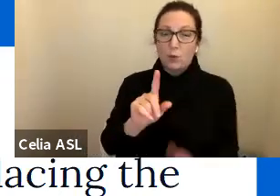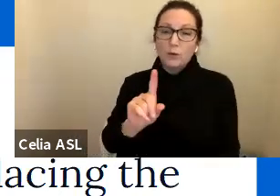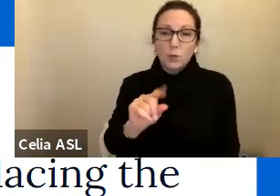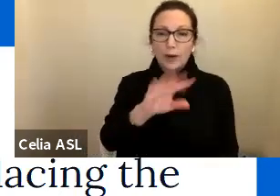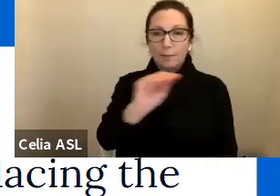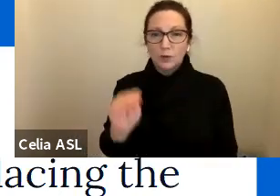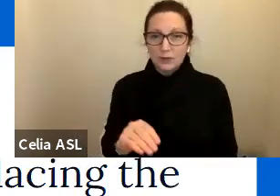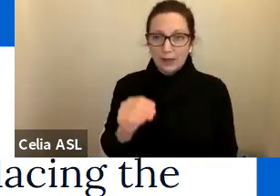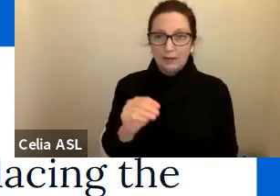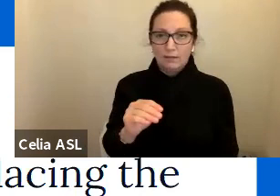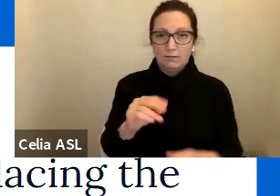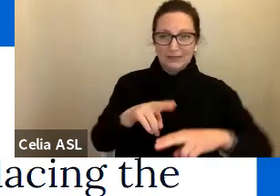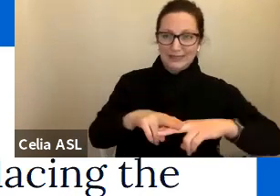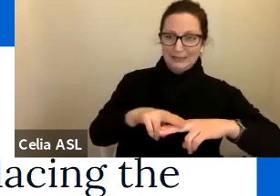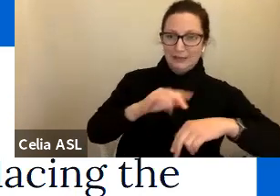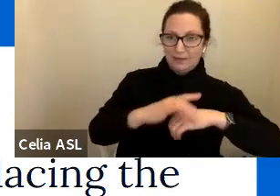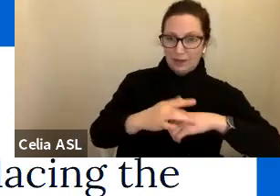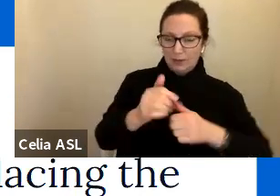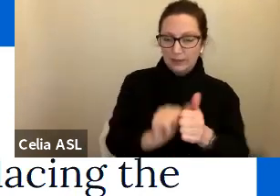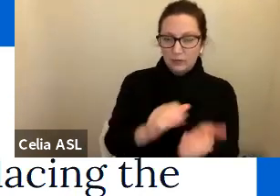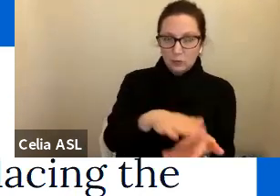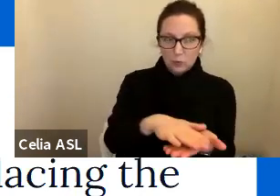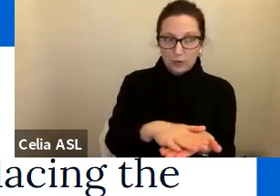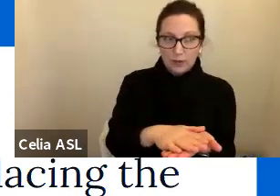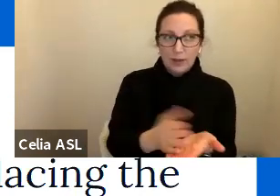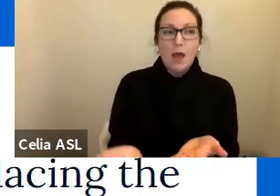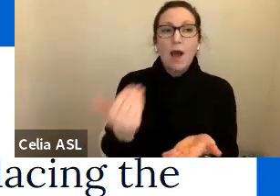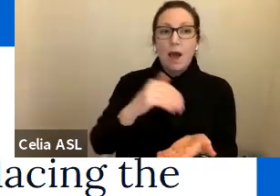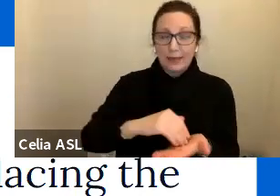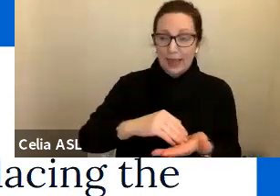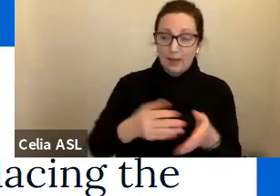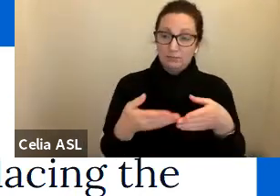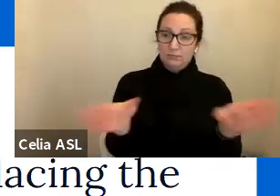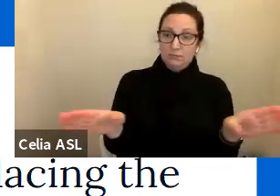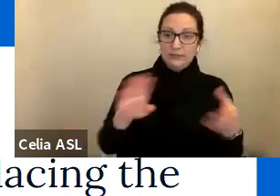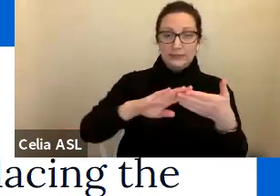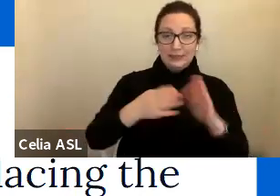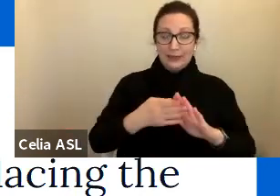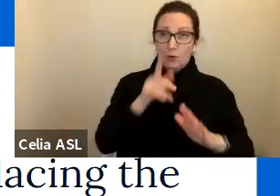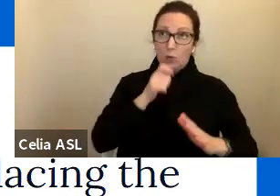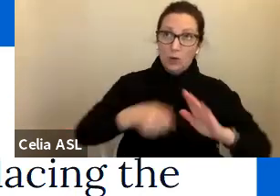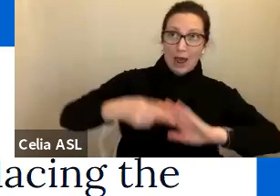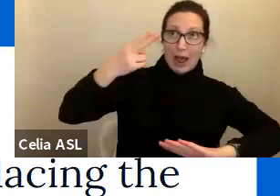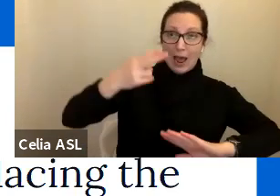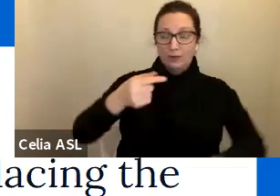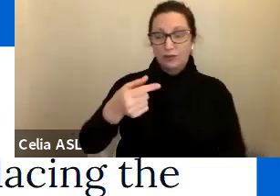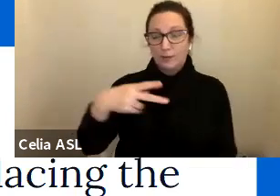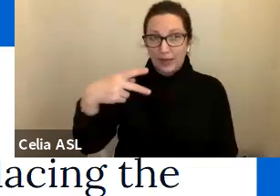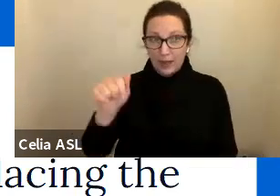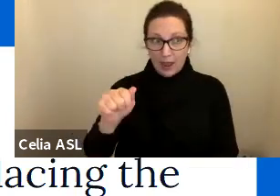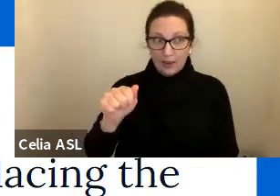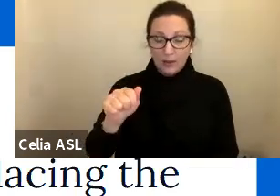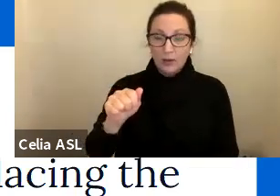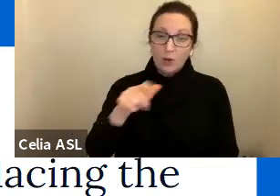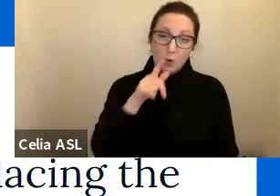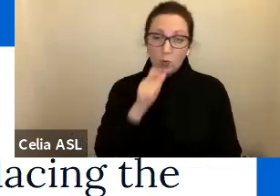school. So students, again, will be ranked citywide based on GPA. The students with the